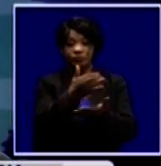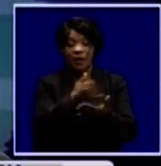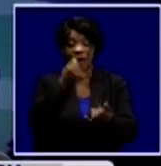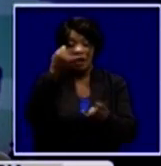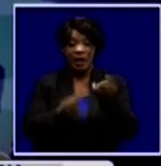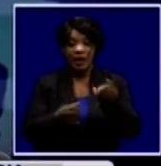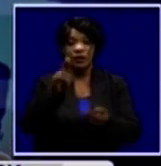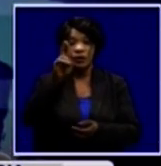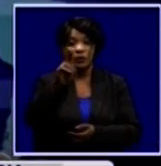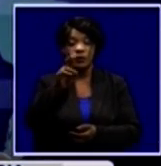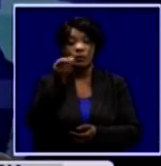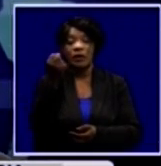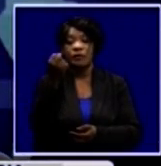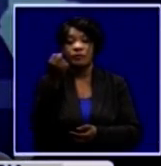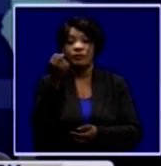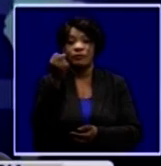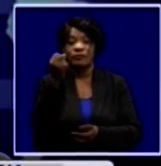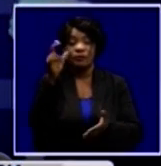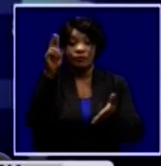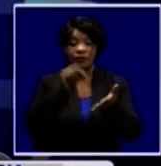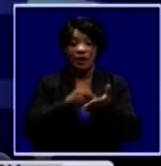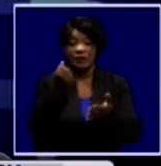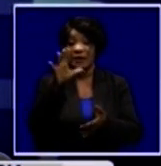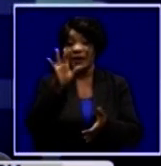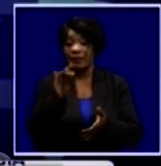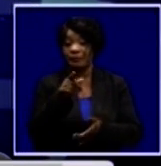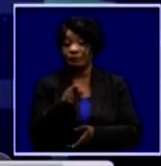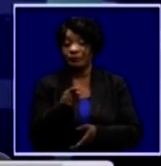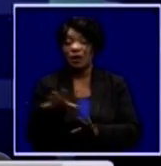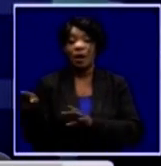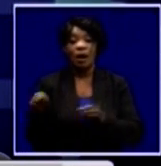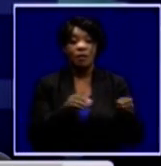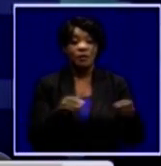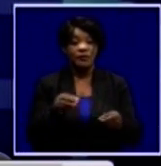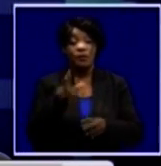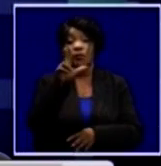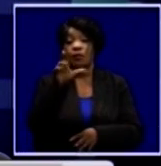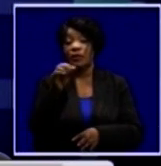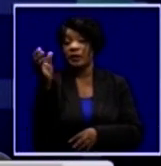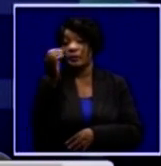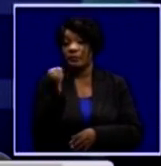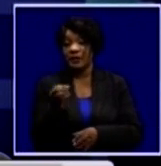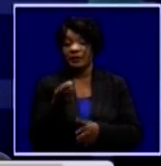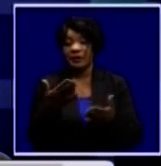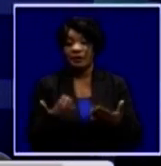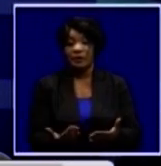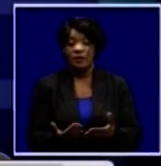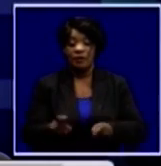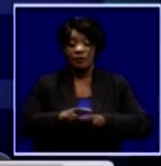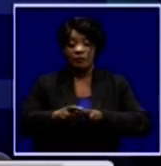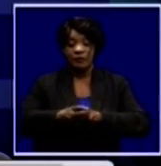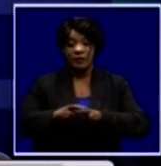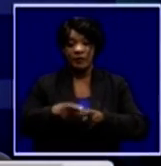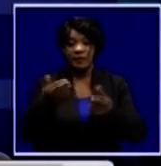of 2018. Mr. Mushimba says this is through the movement of 30% of heavy goods through rail